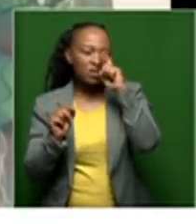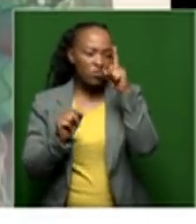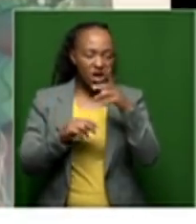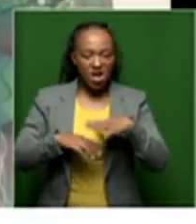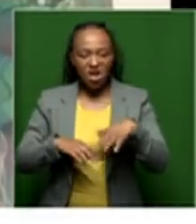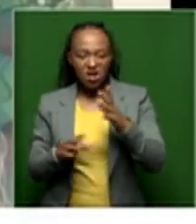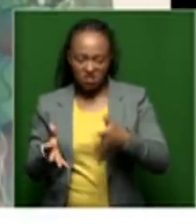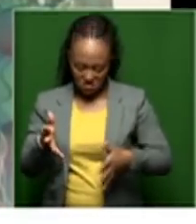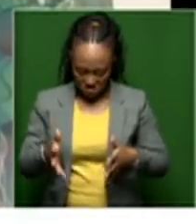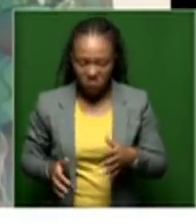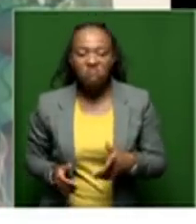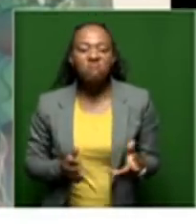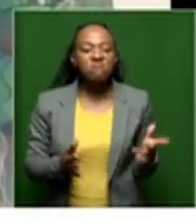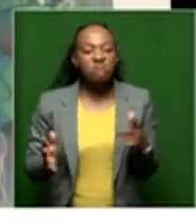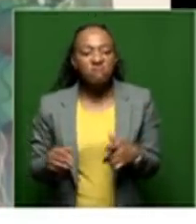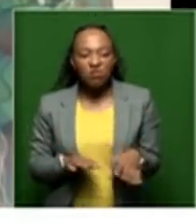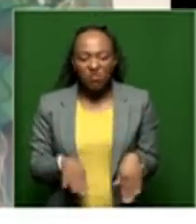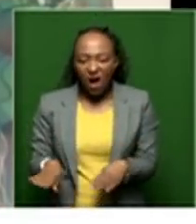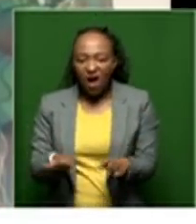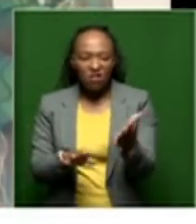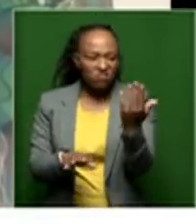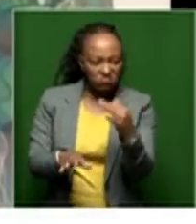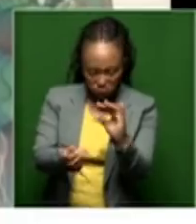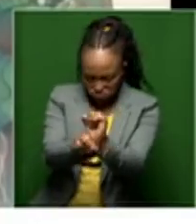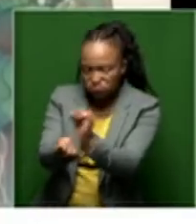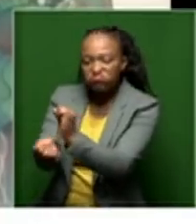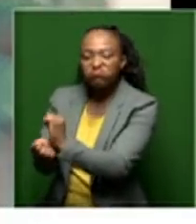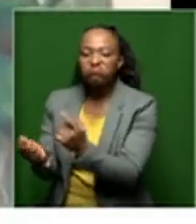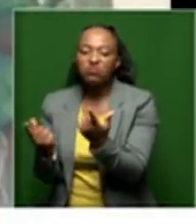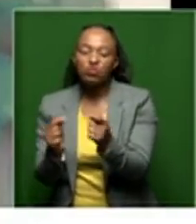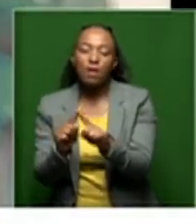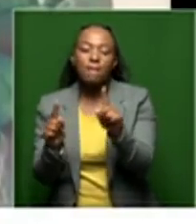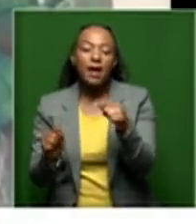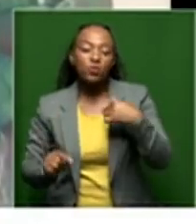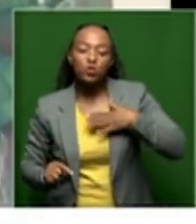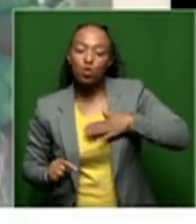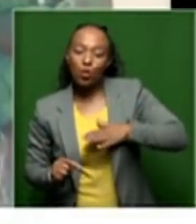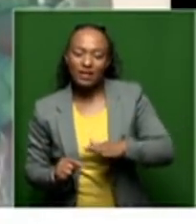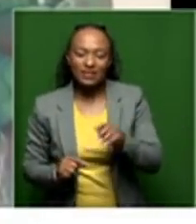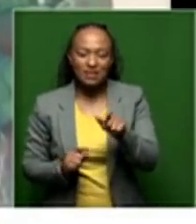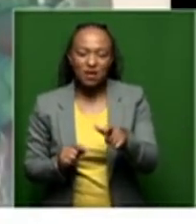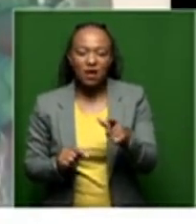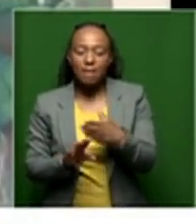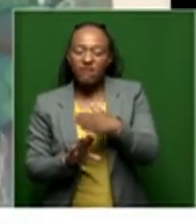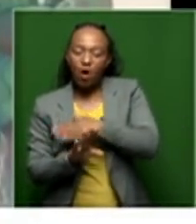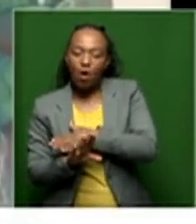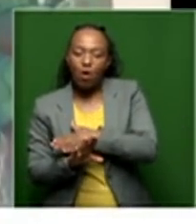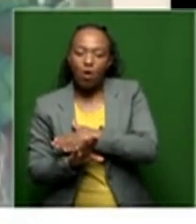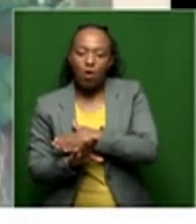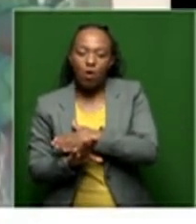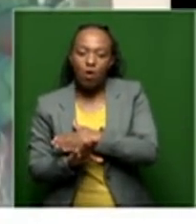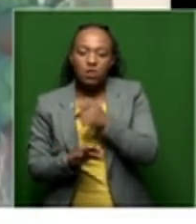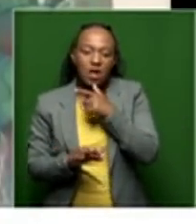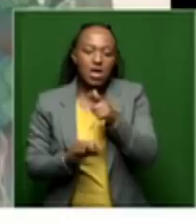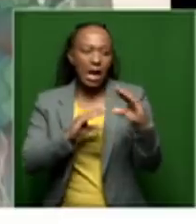of arrest. We want to see these criminals being arrested, but what we don't want is that being preempted by a public hype